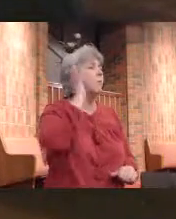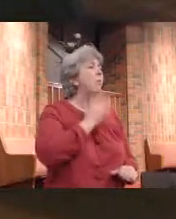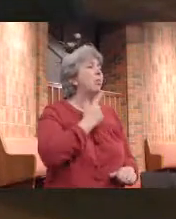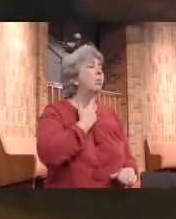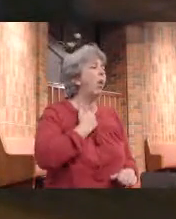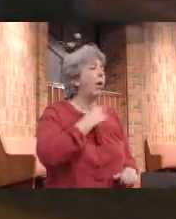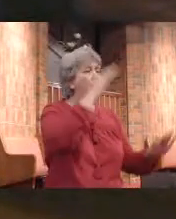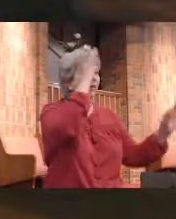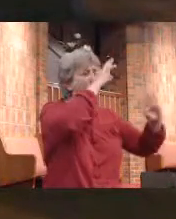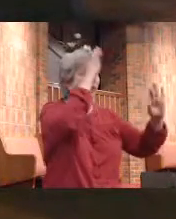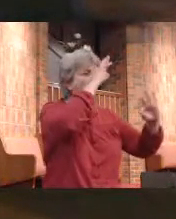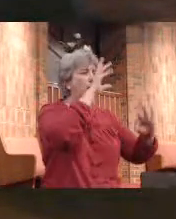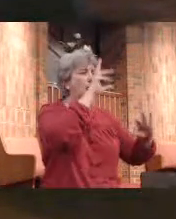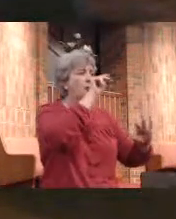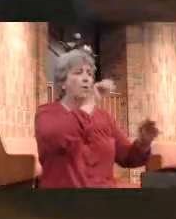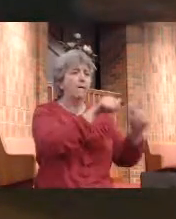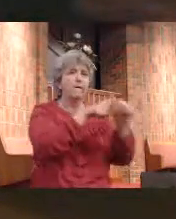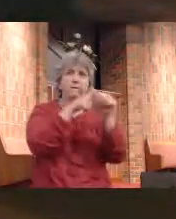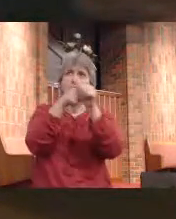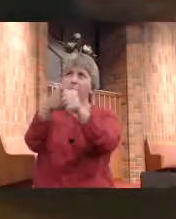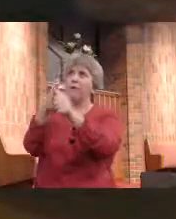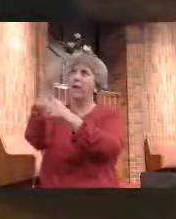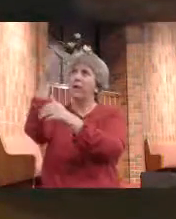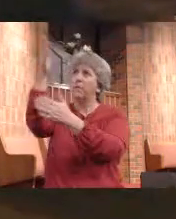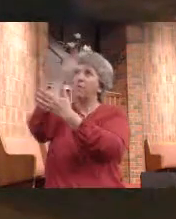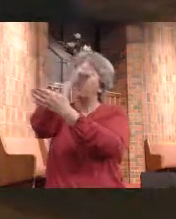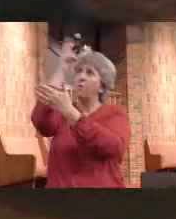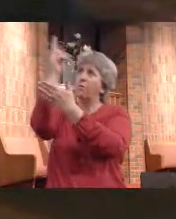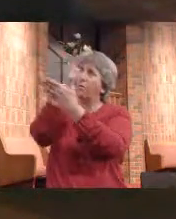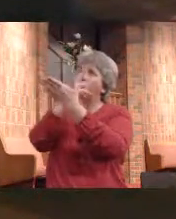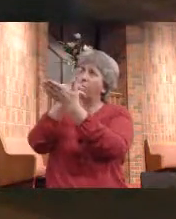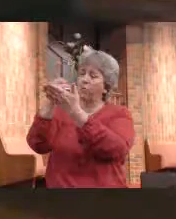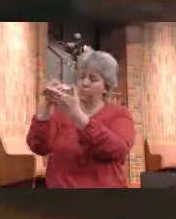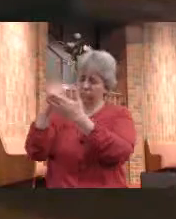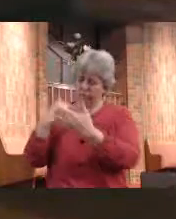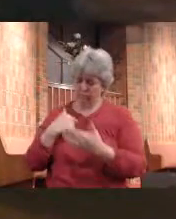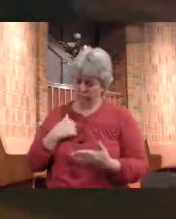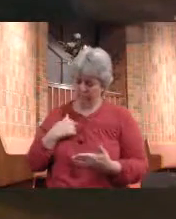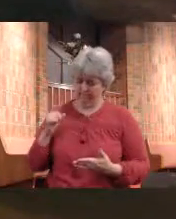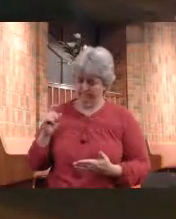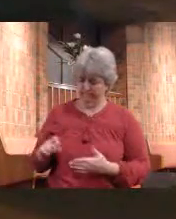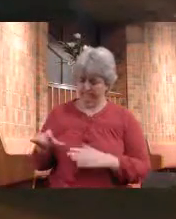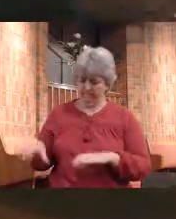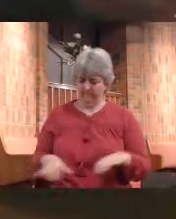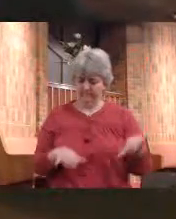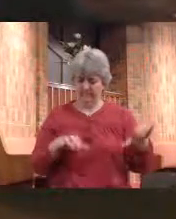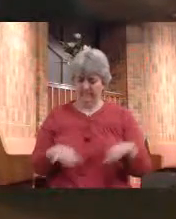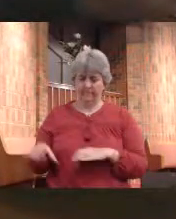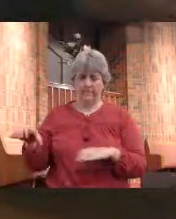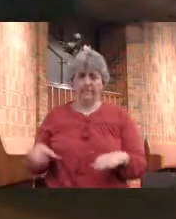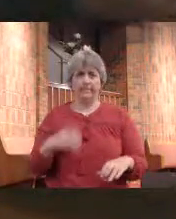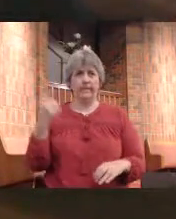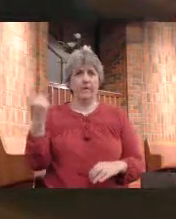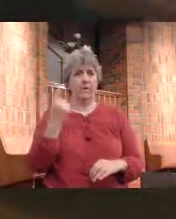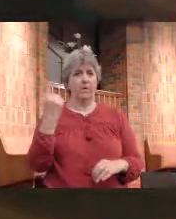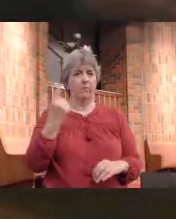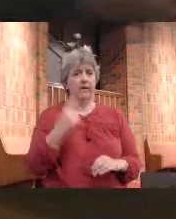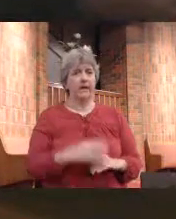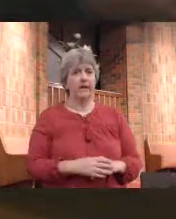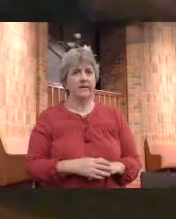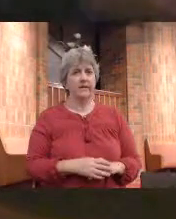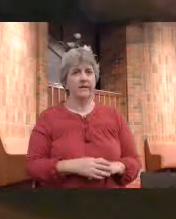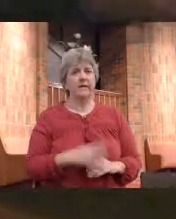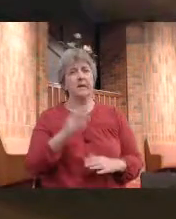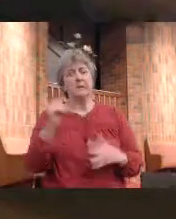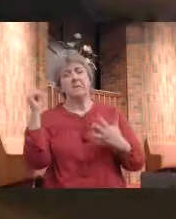he who called you is holy, you also be holy in all your conduct. And then tells them about how they're going to